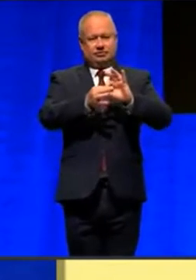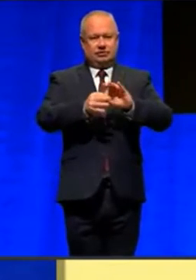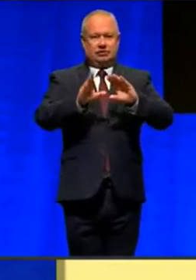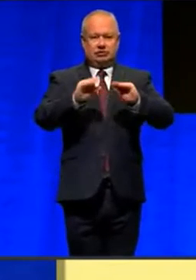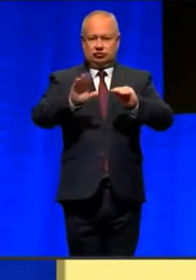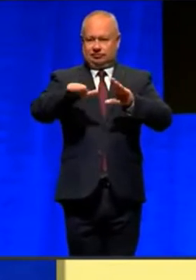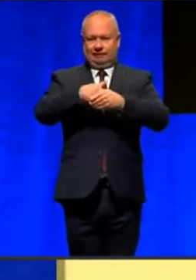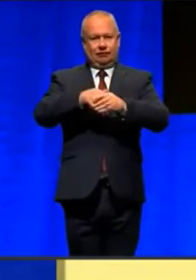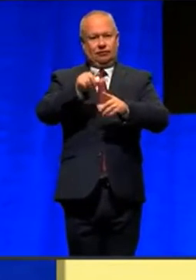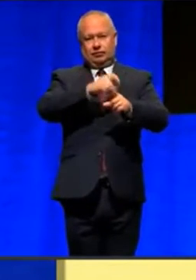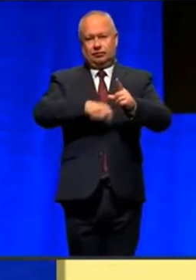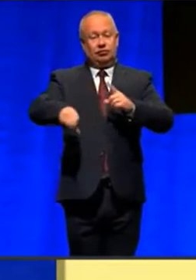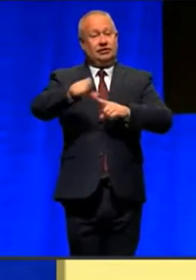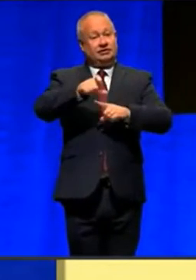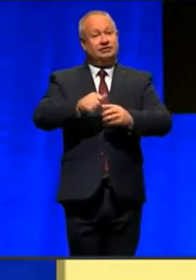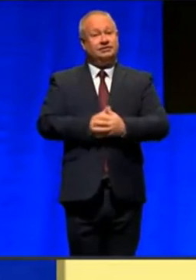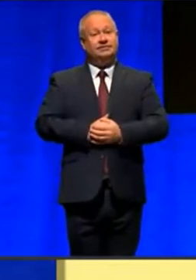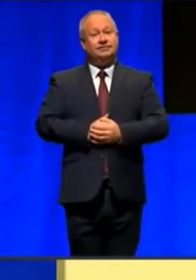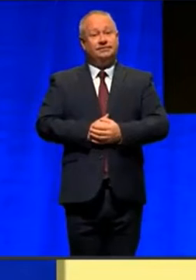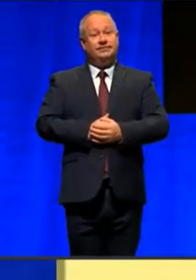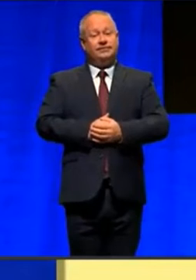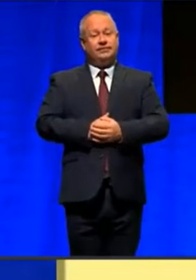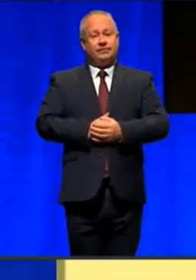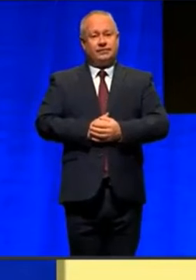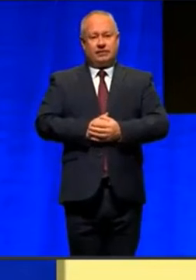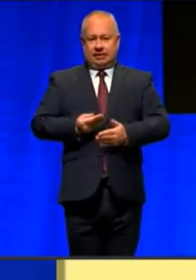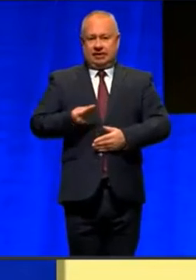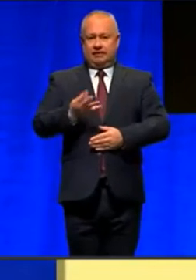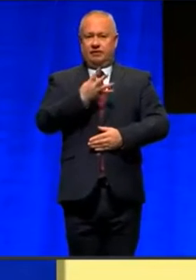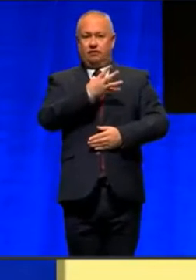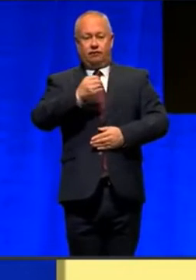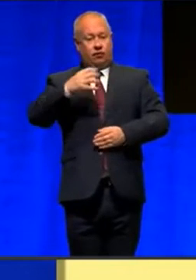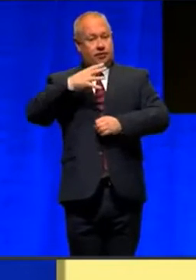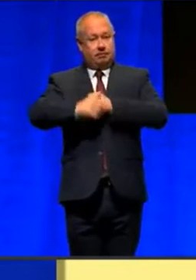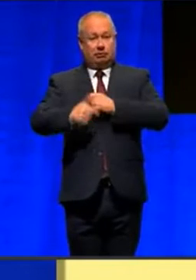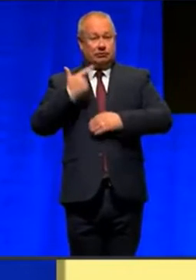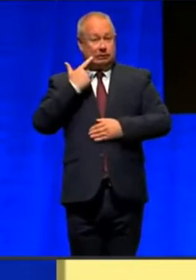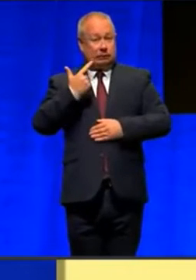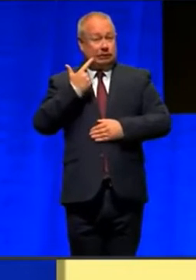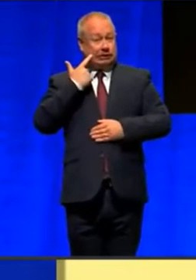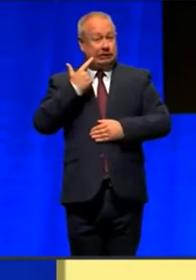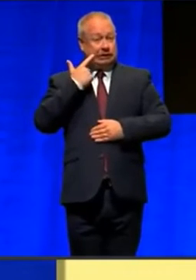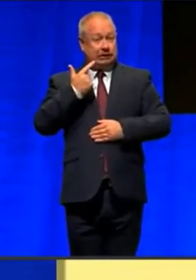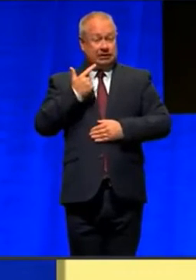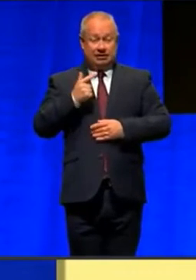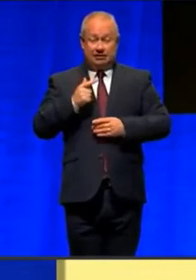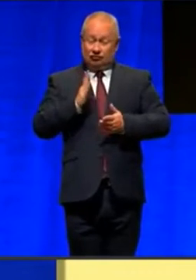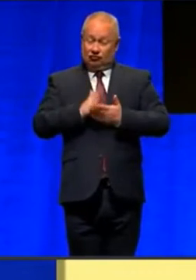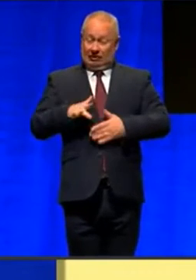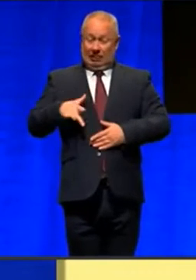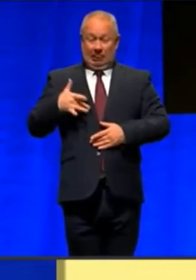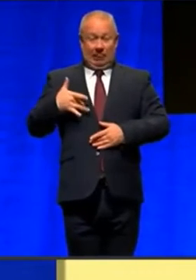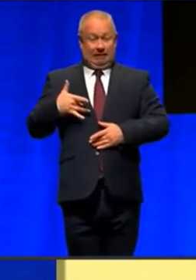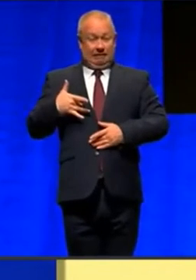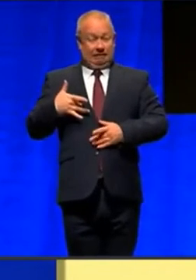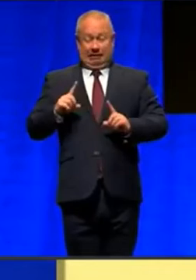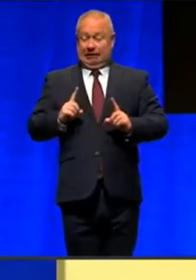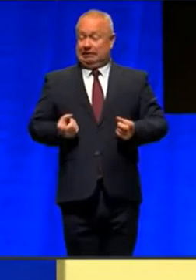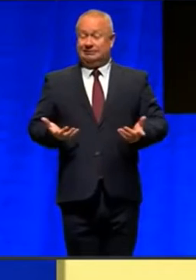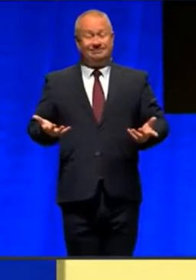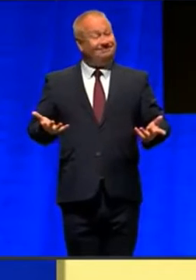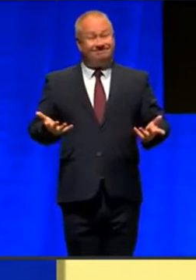from being involved in their communities. They're given £40 a week to live on so that very little life can be lived outside of the asylum system.